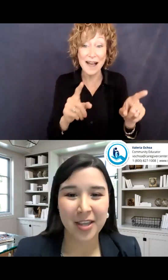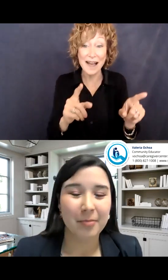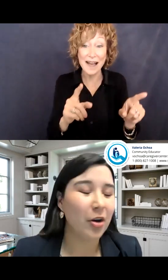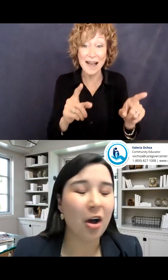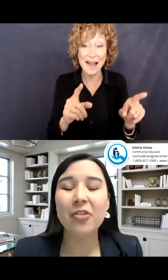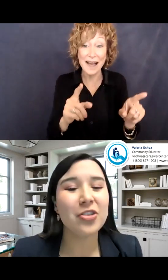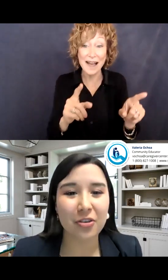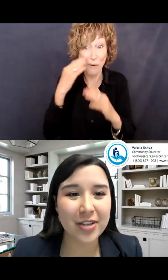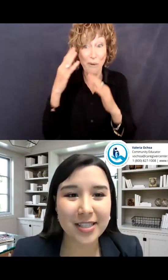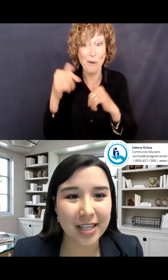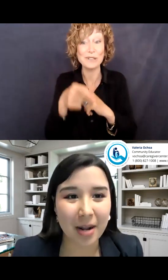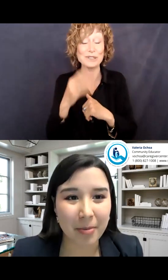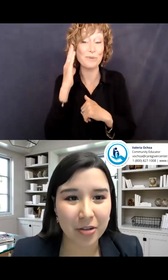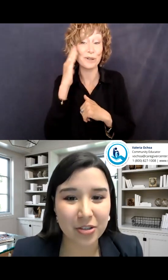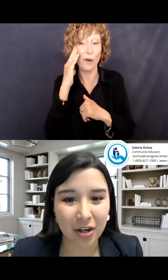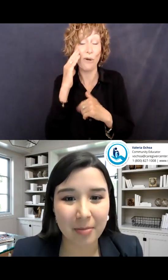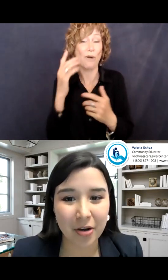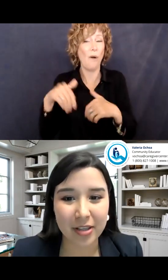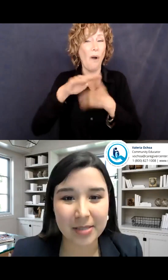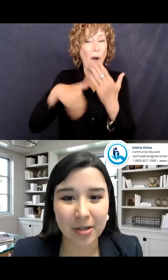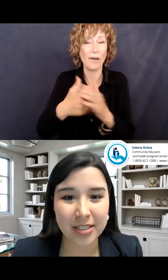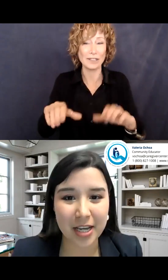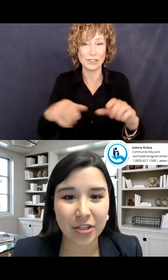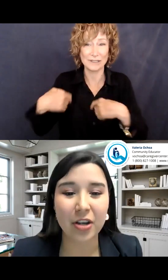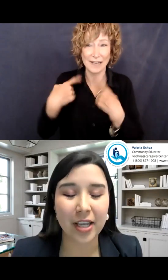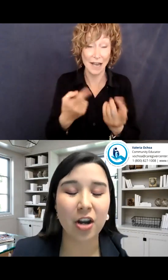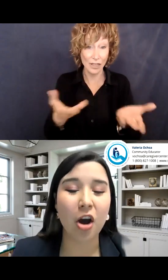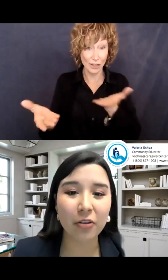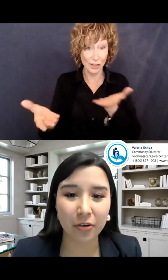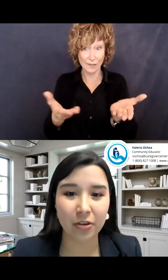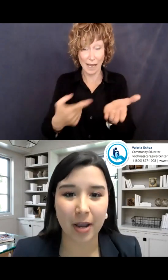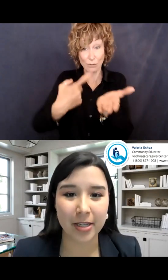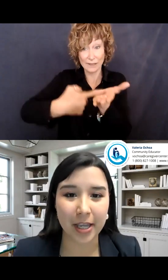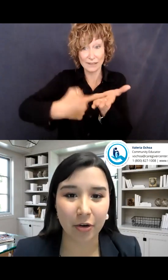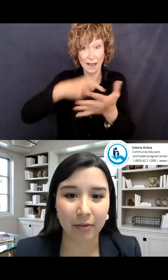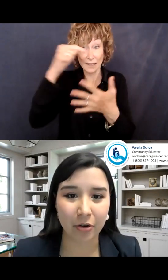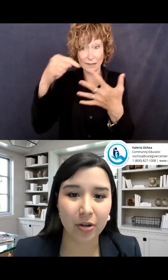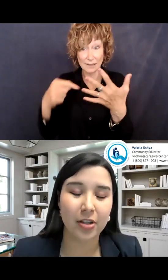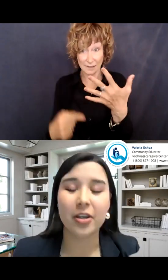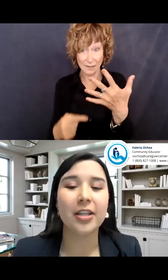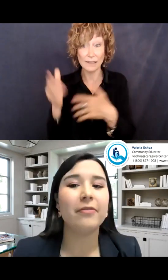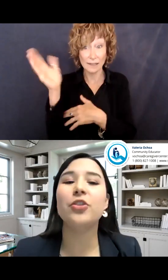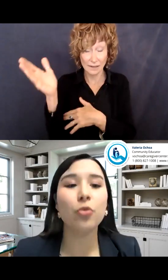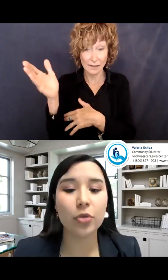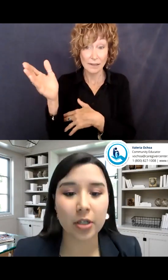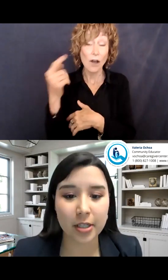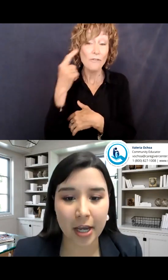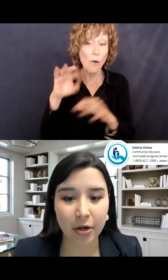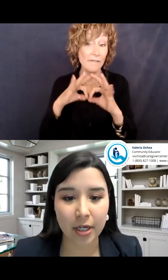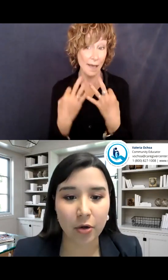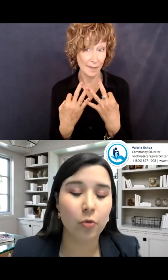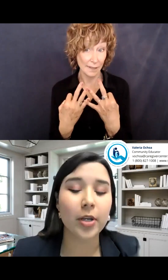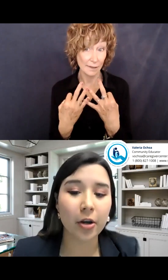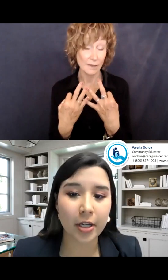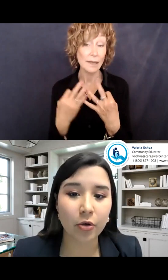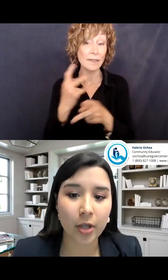will. But all of the services that I'm about to talk about in this presentation, again, are for the family caregiver, the individual who does the